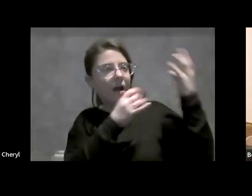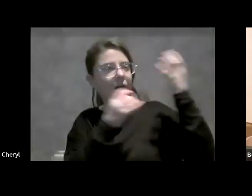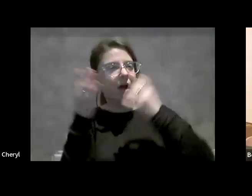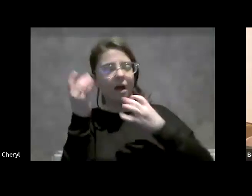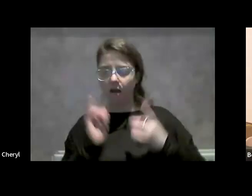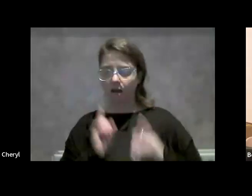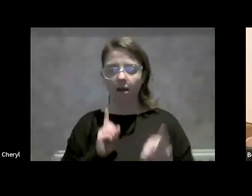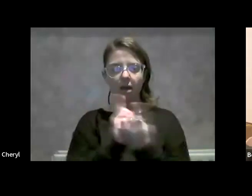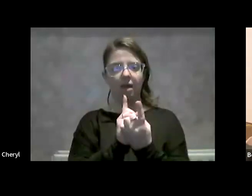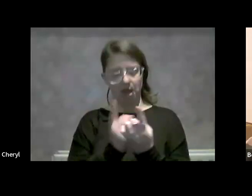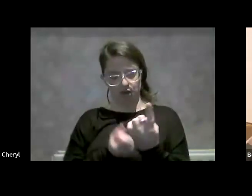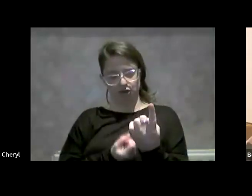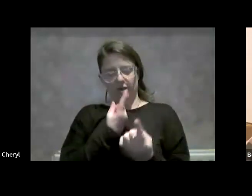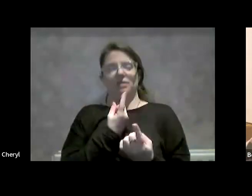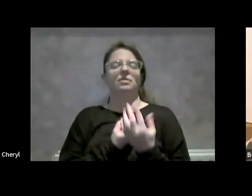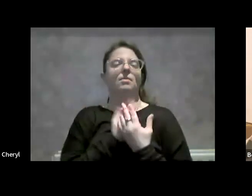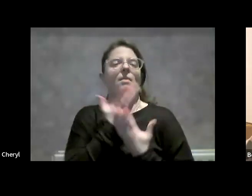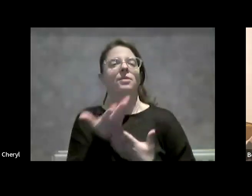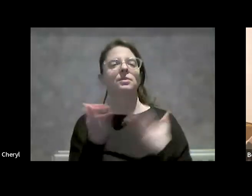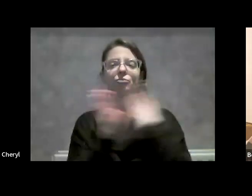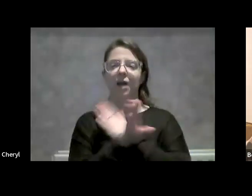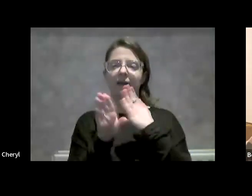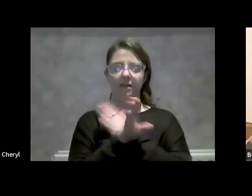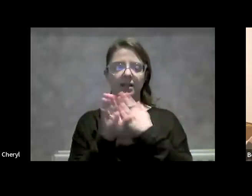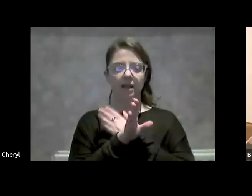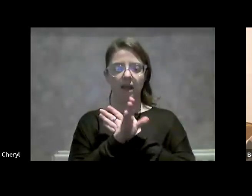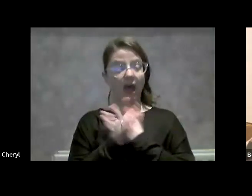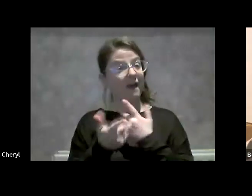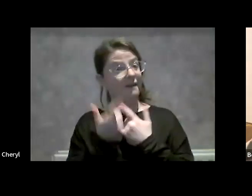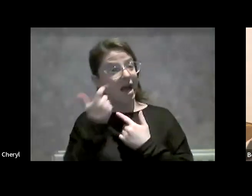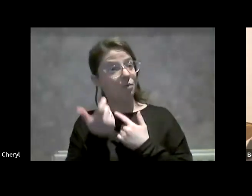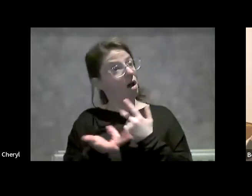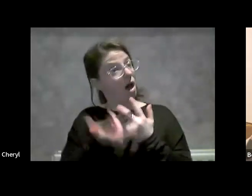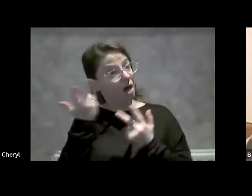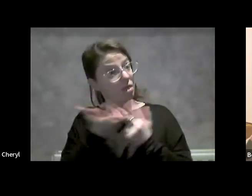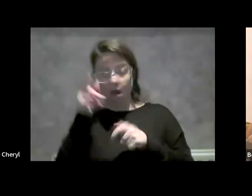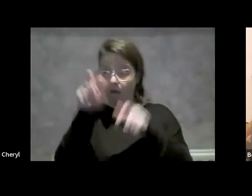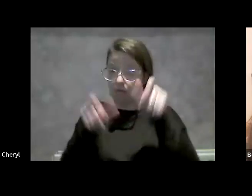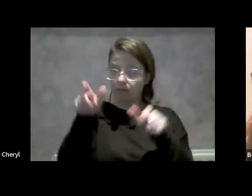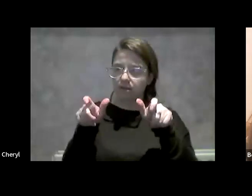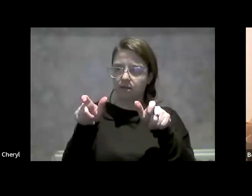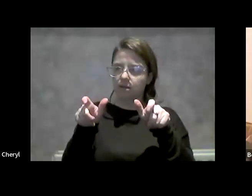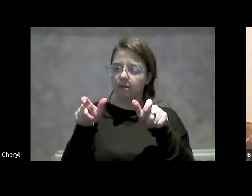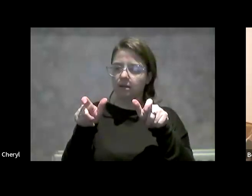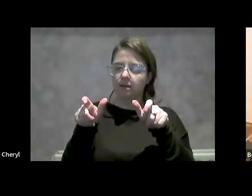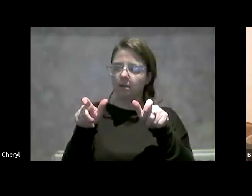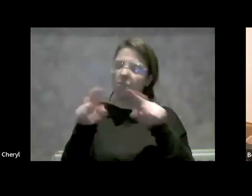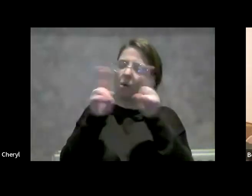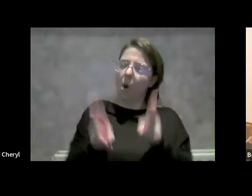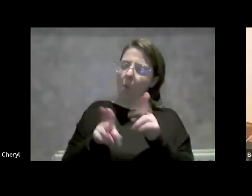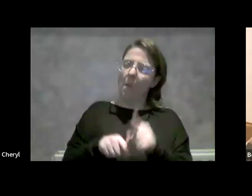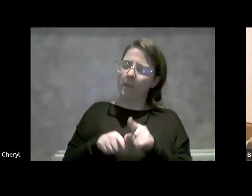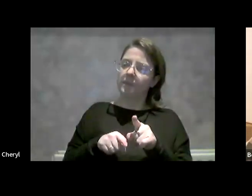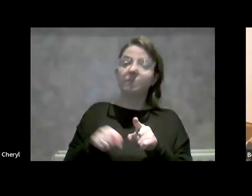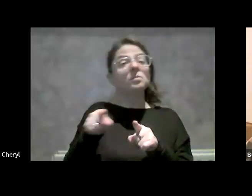a chance to blossom privately, where I found others, but not quite home. Even